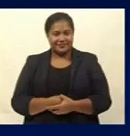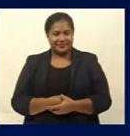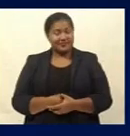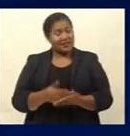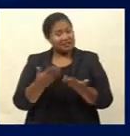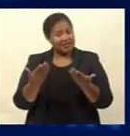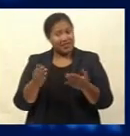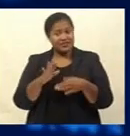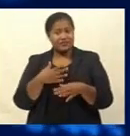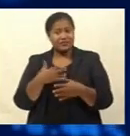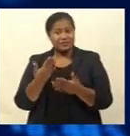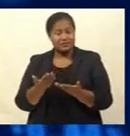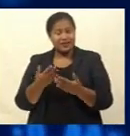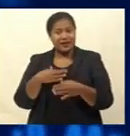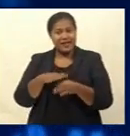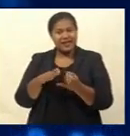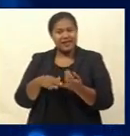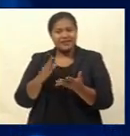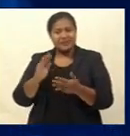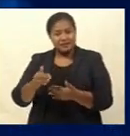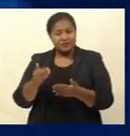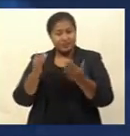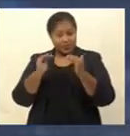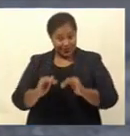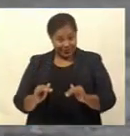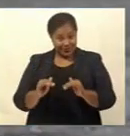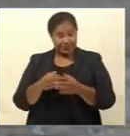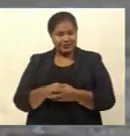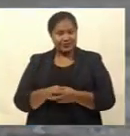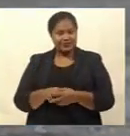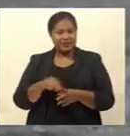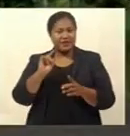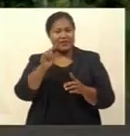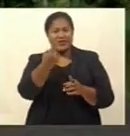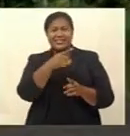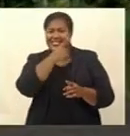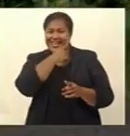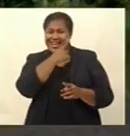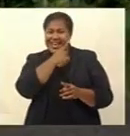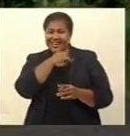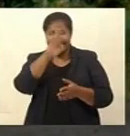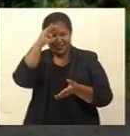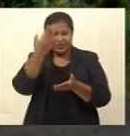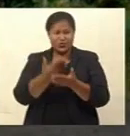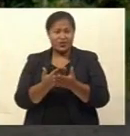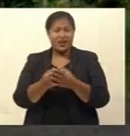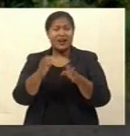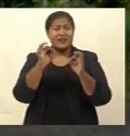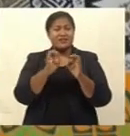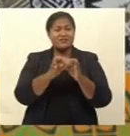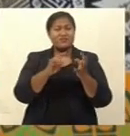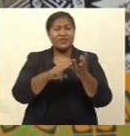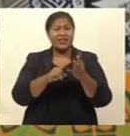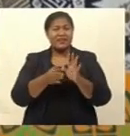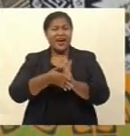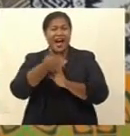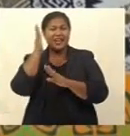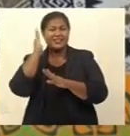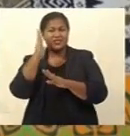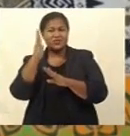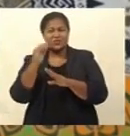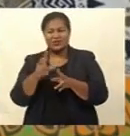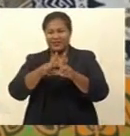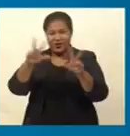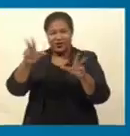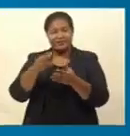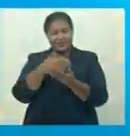That is the latest from my end, but coming up after the break, the first female student of Budalewa Secondary School shares her experience. Stay